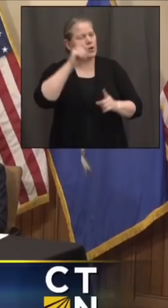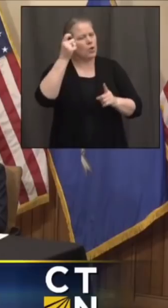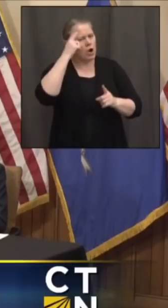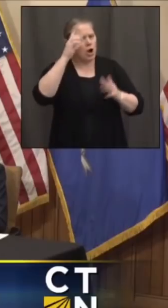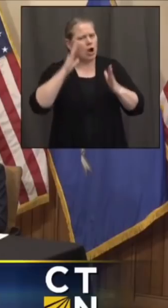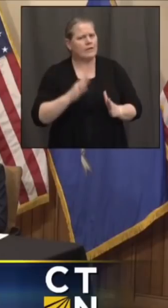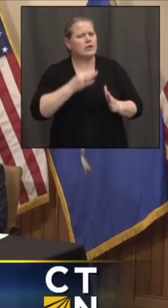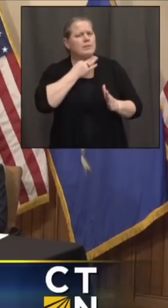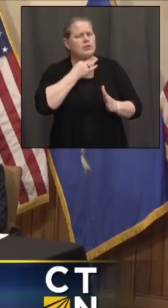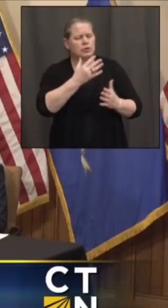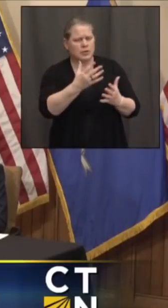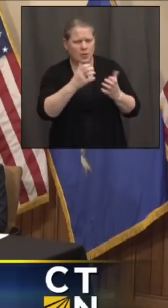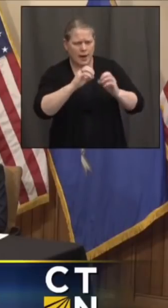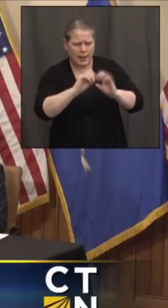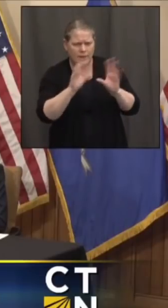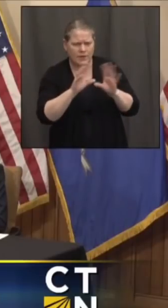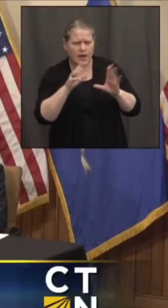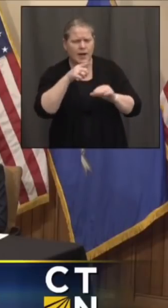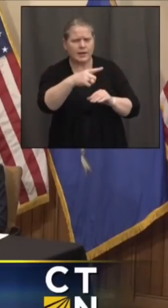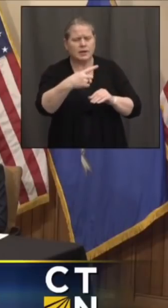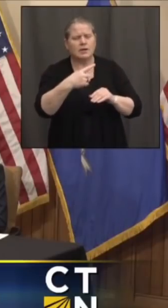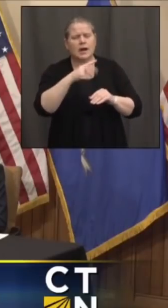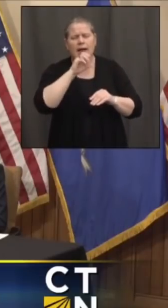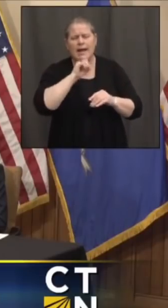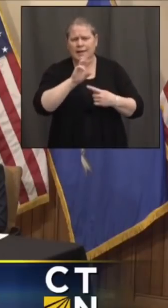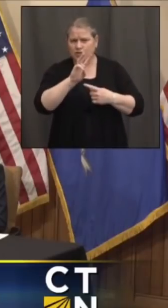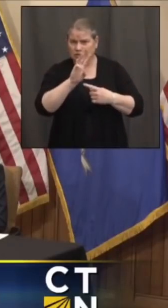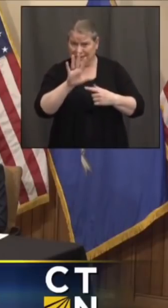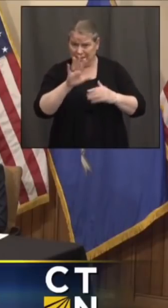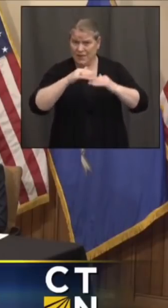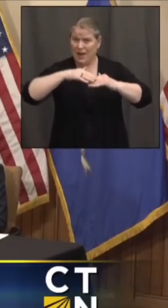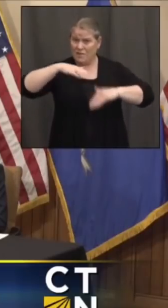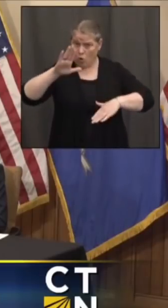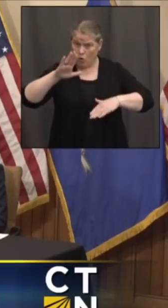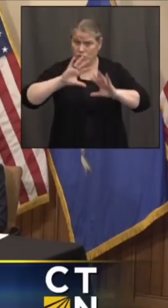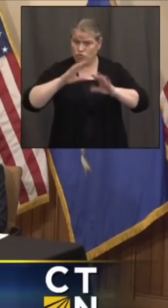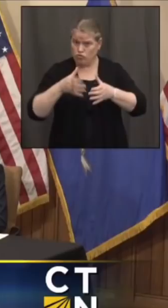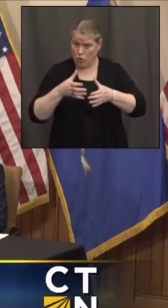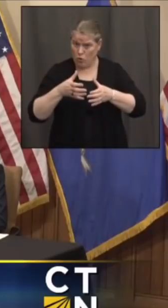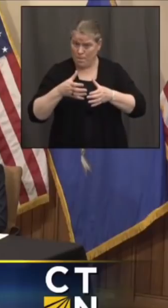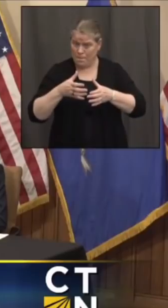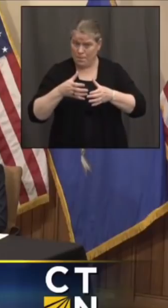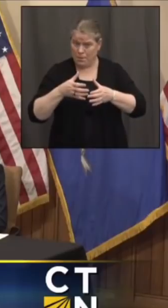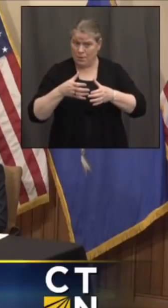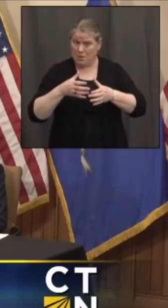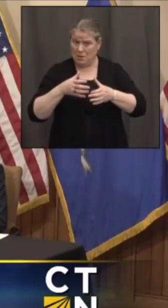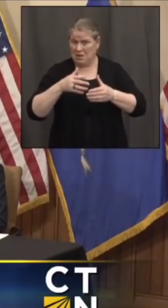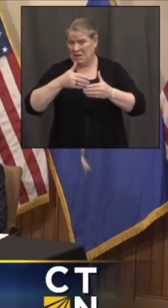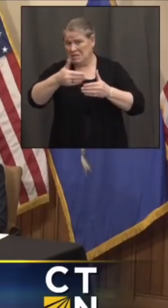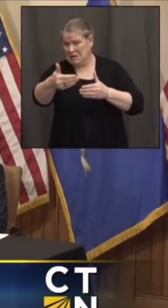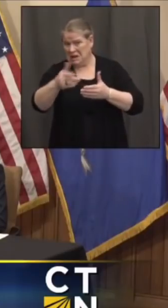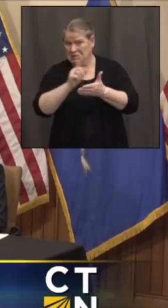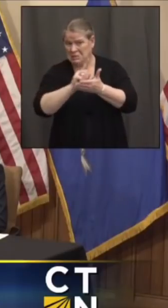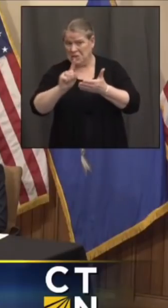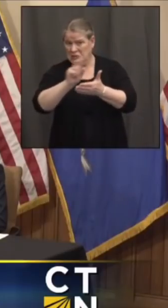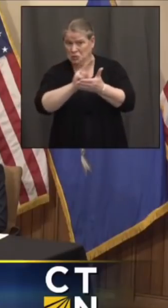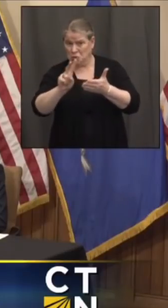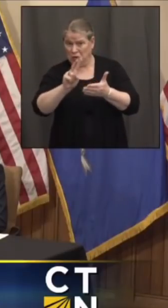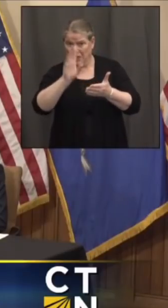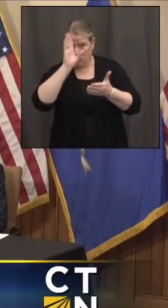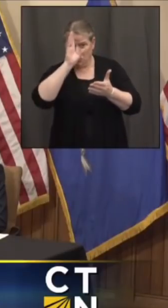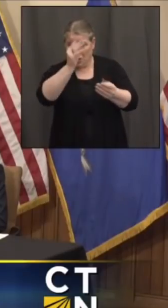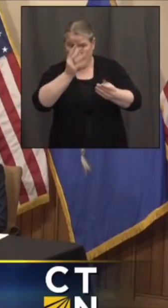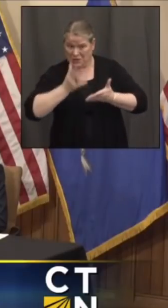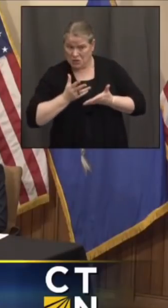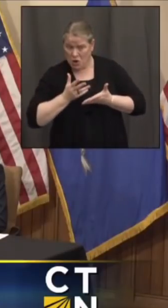Is it that we'll know more about 65 and older in the next 10 days, a week or so, or is that